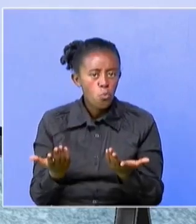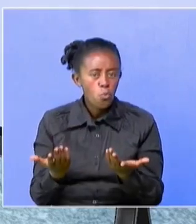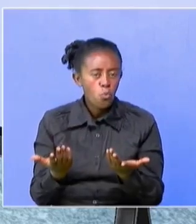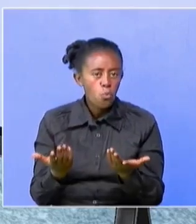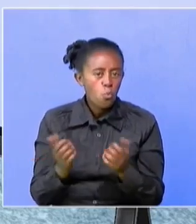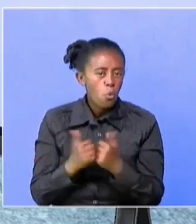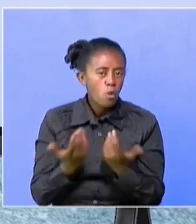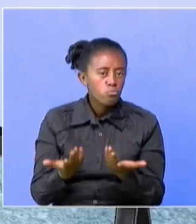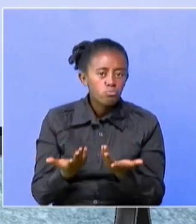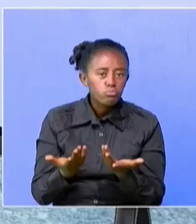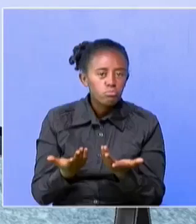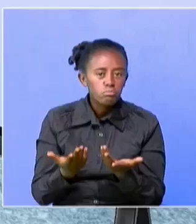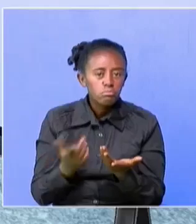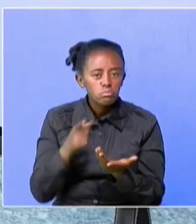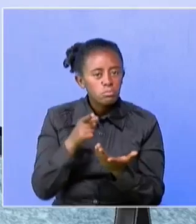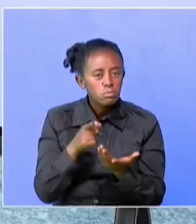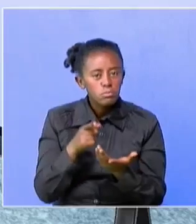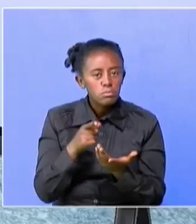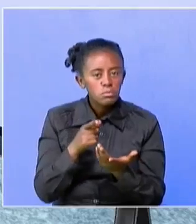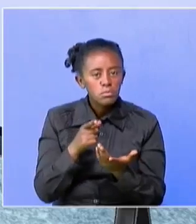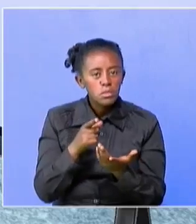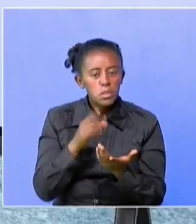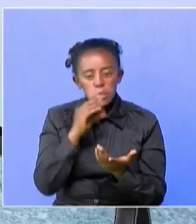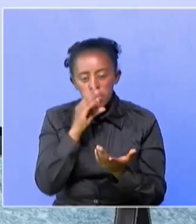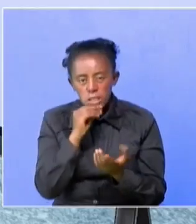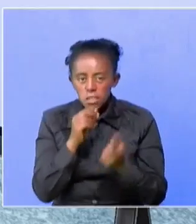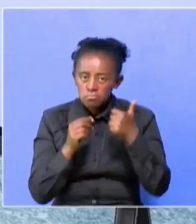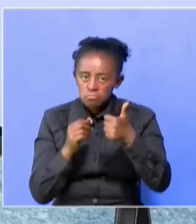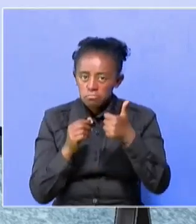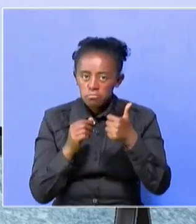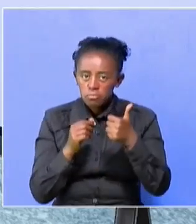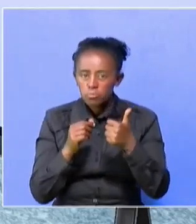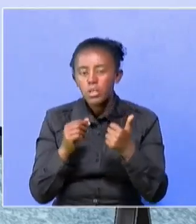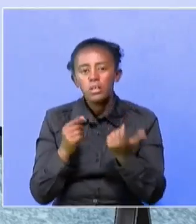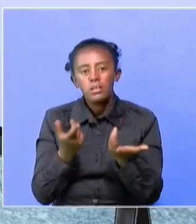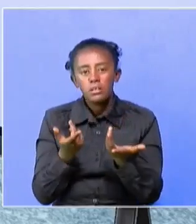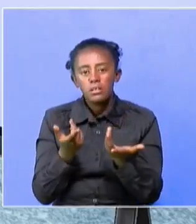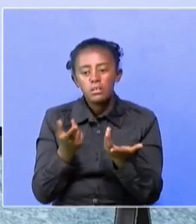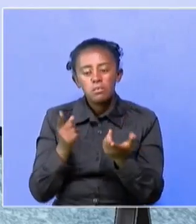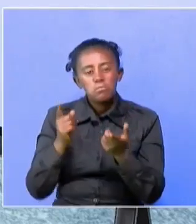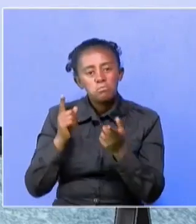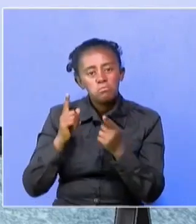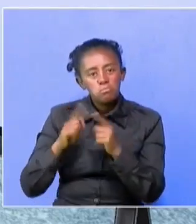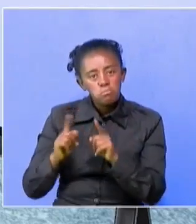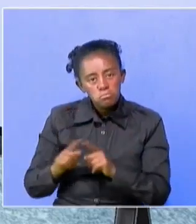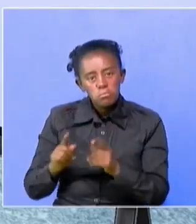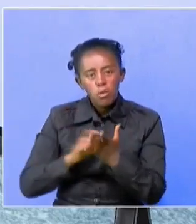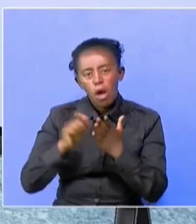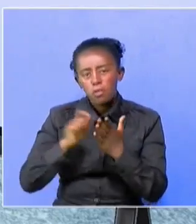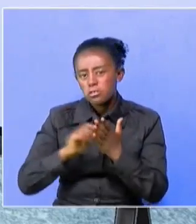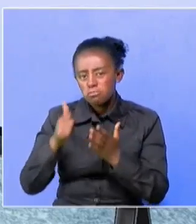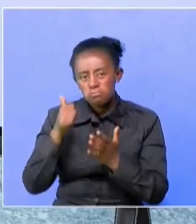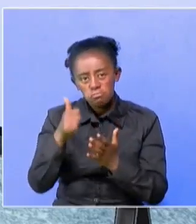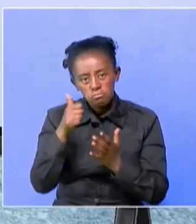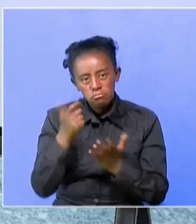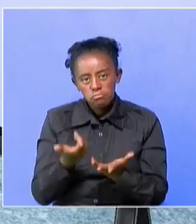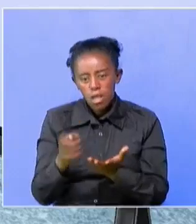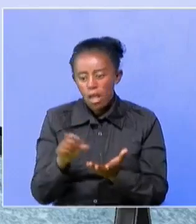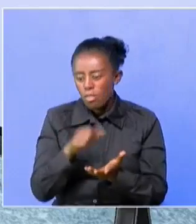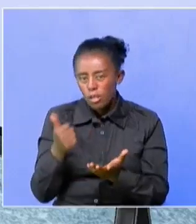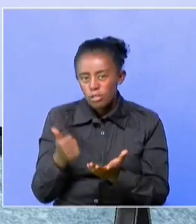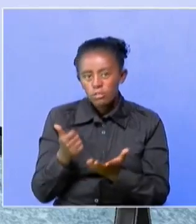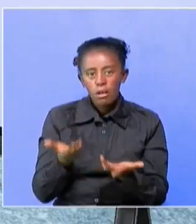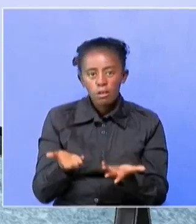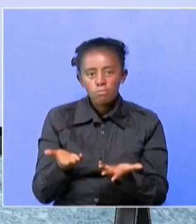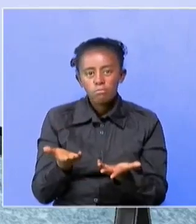Maybe some of you are good at speaking, some of you are good at writing, others are good